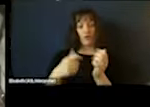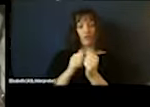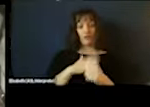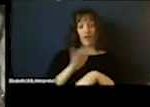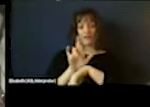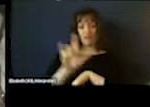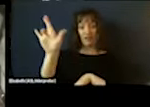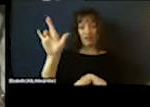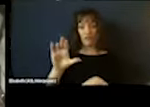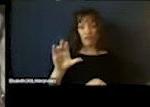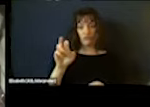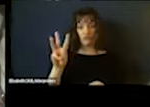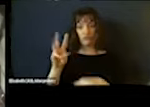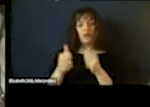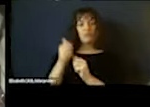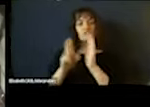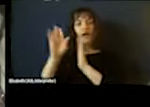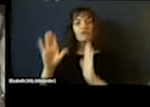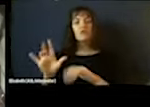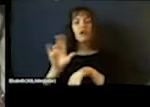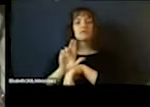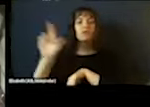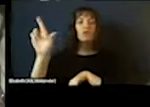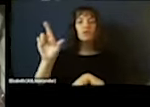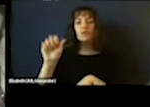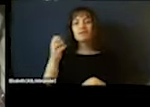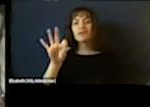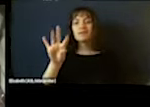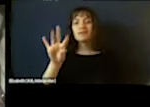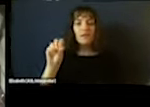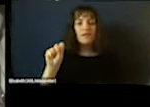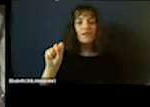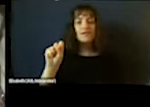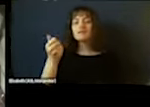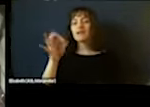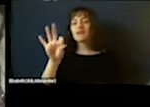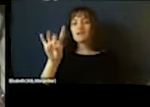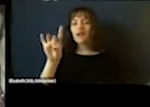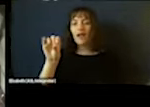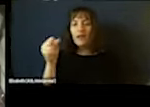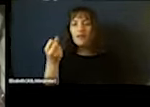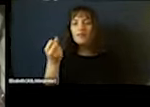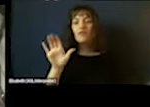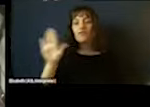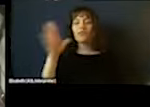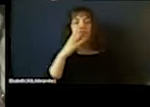flew 1970 and 80, they had a quite similar experience with me. So I don't feel